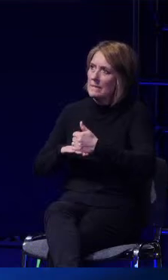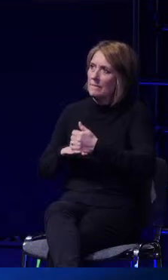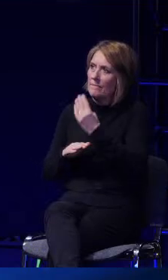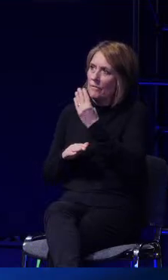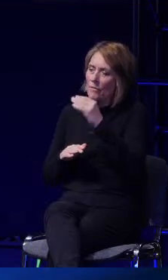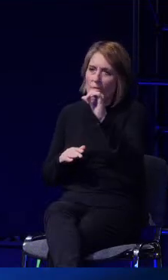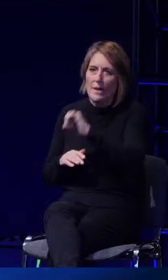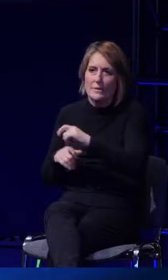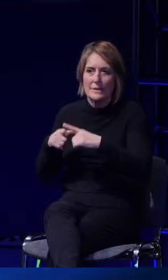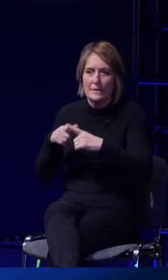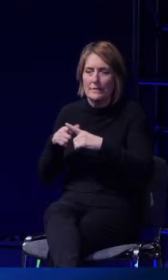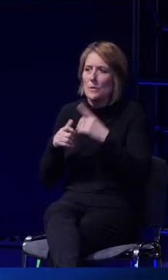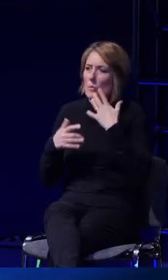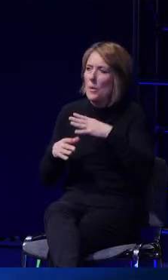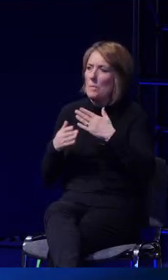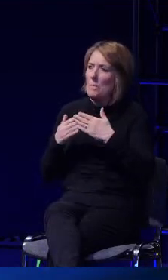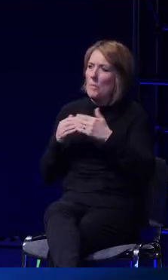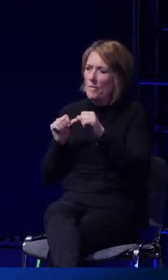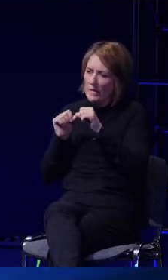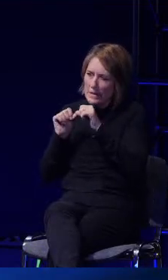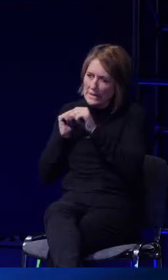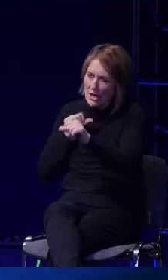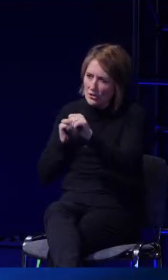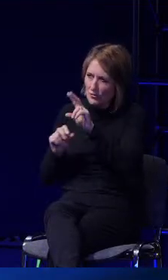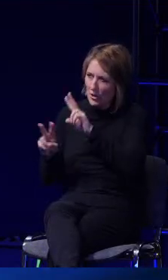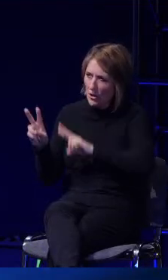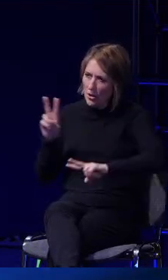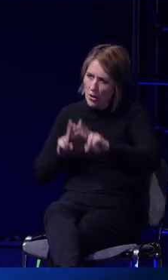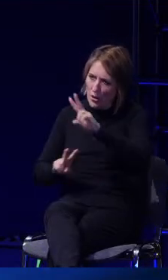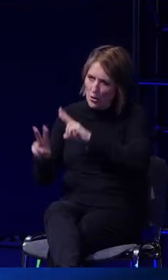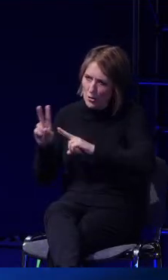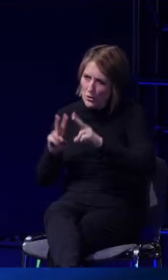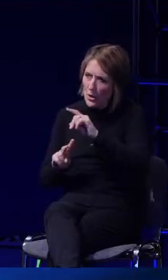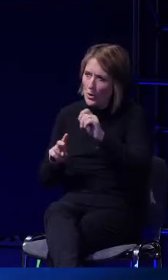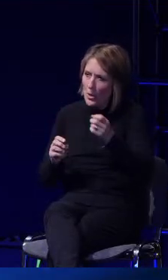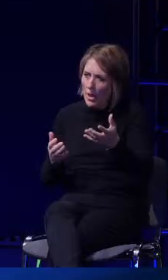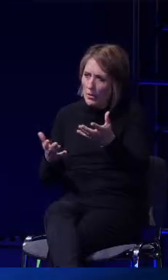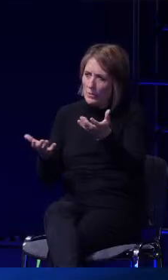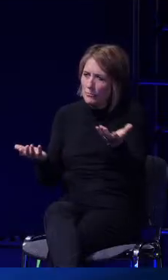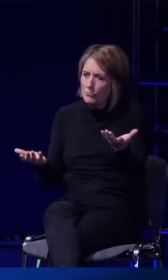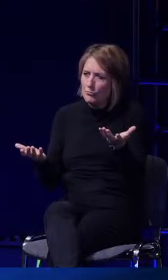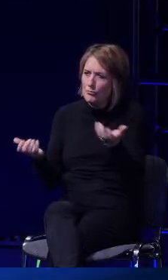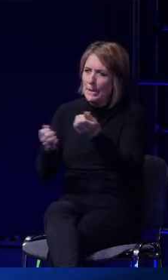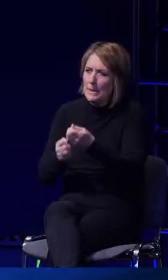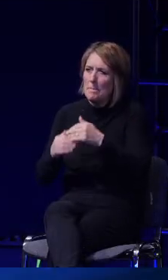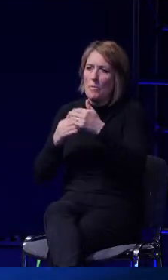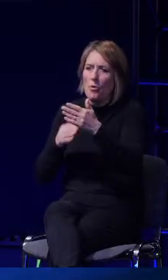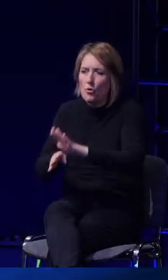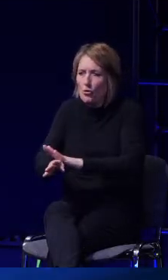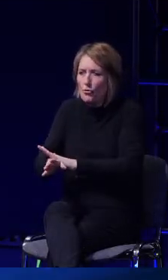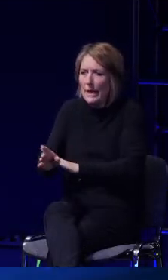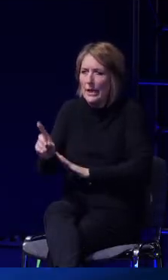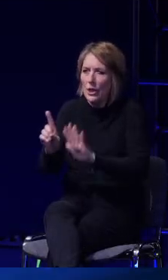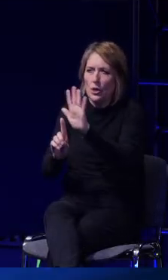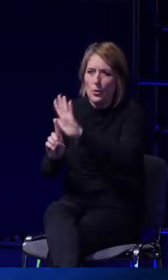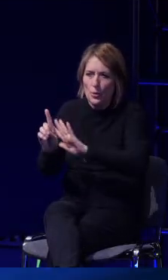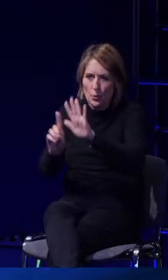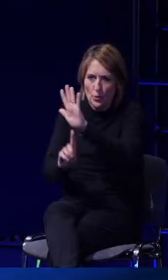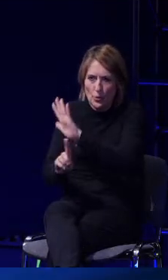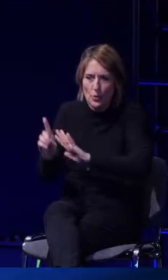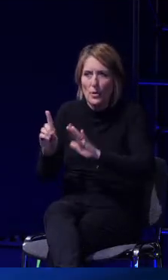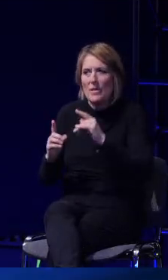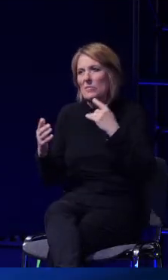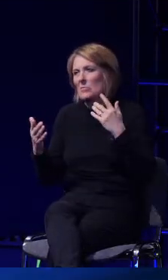to give this a more industrial look, so let's pull some green into that. So then I'll take it into the hue, a sort of green hue, and then we'll play